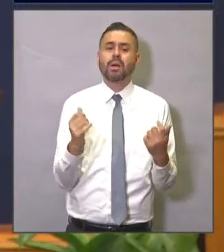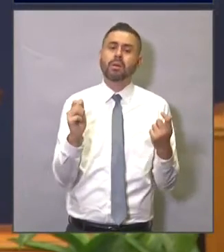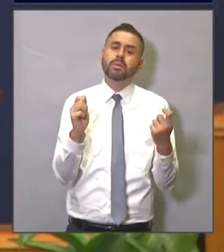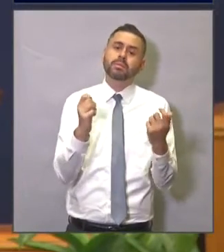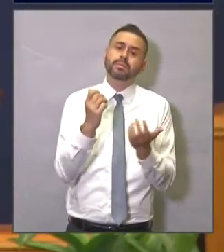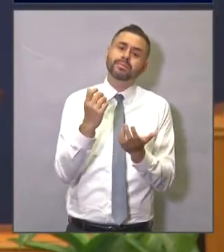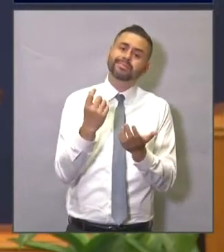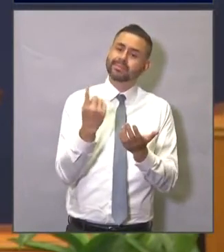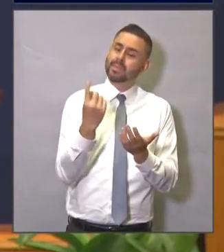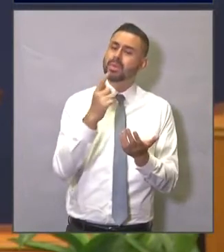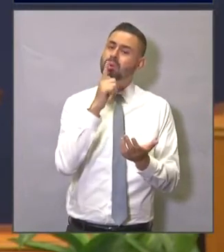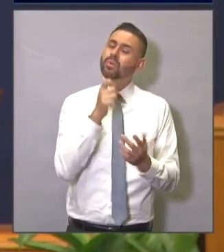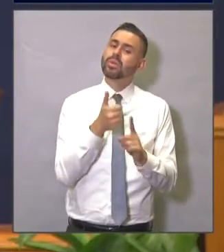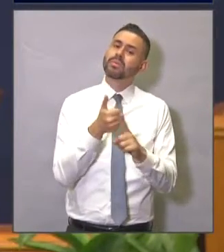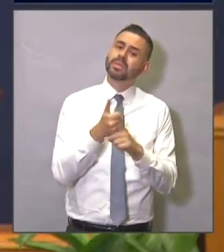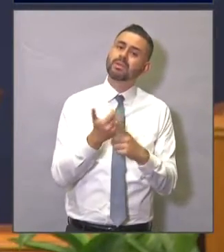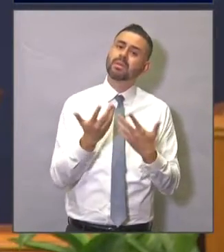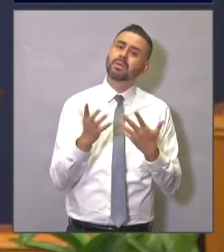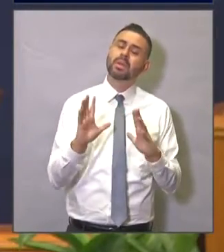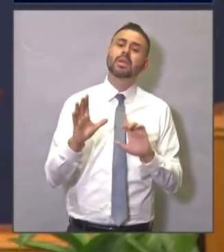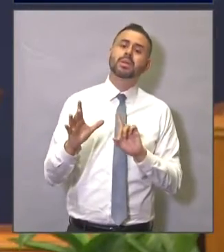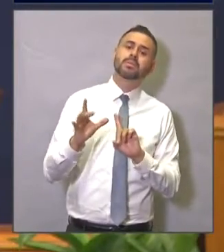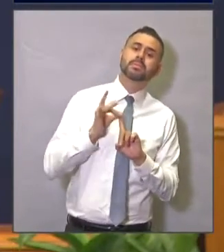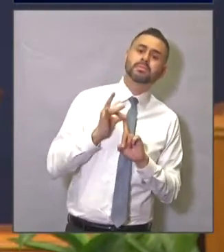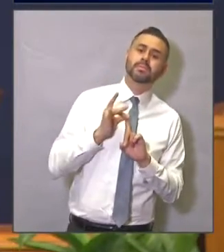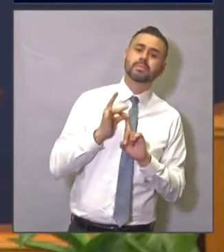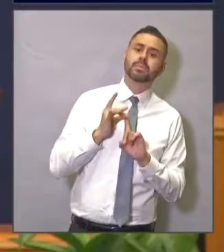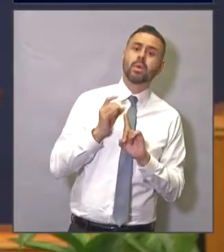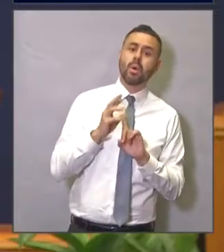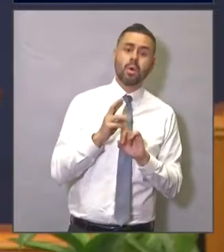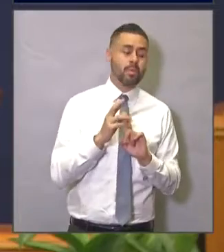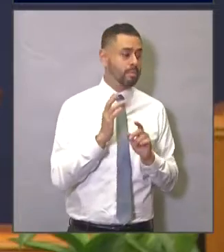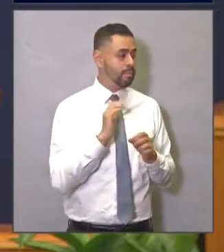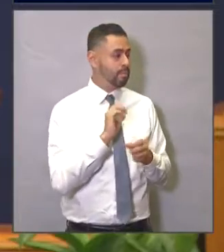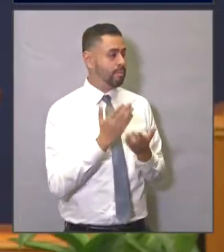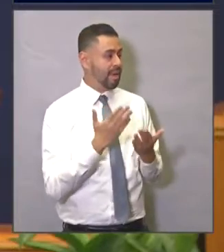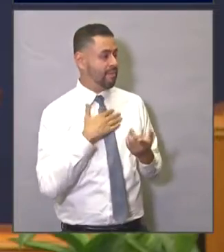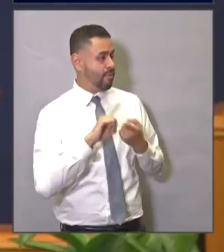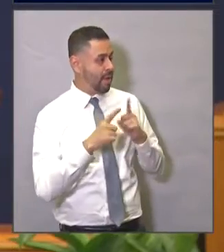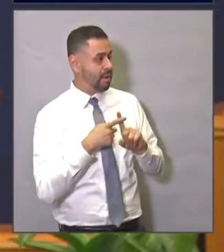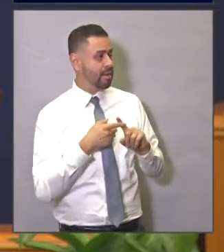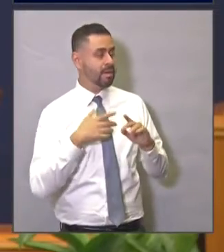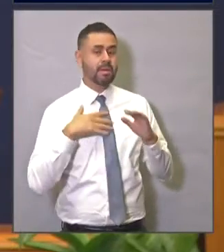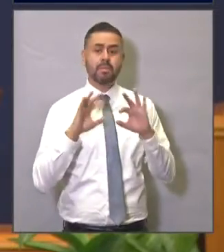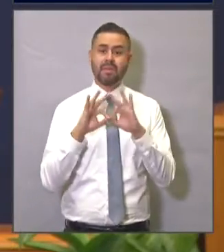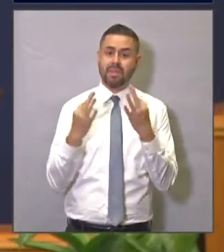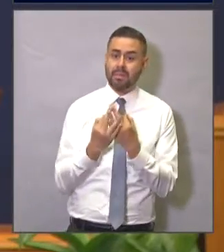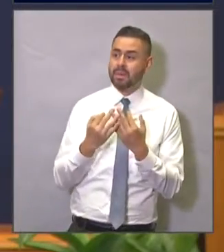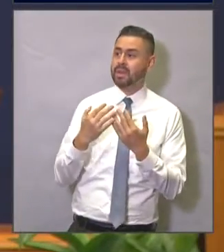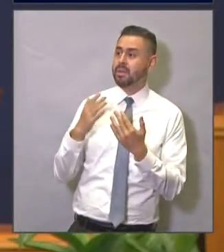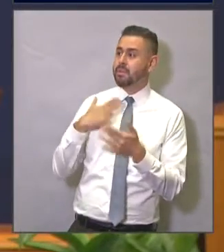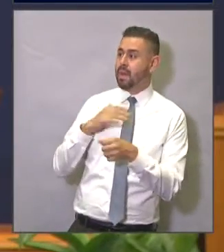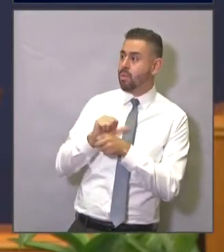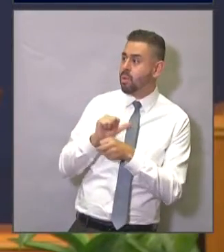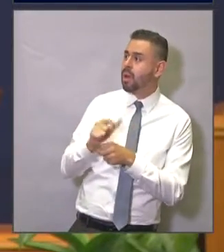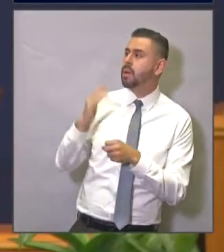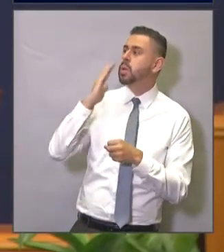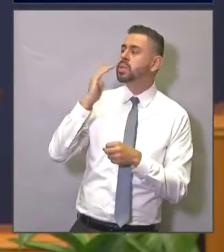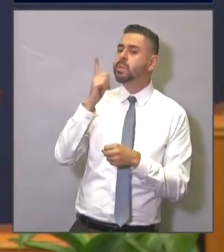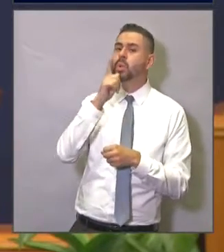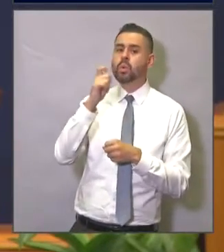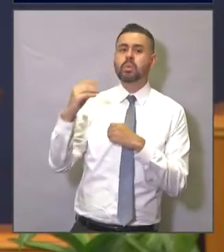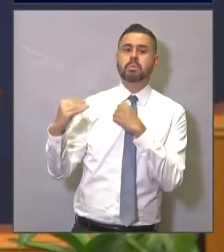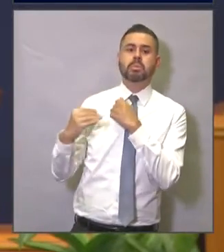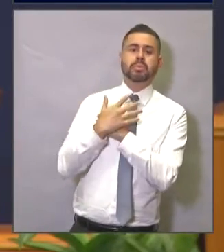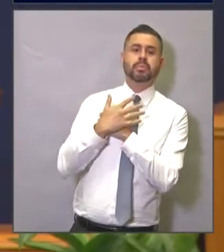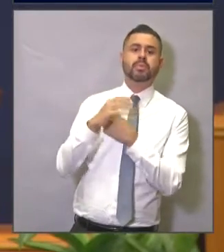some way been personally or professionally or financially impacted because of COVID.